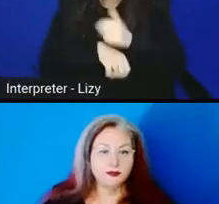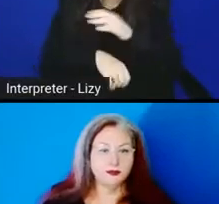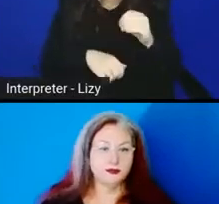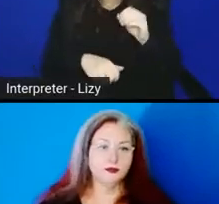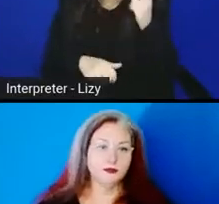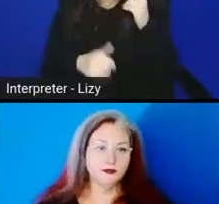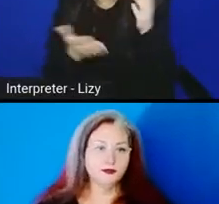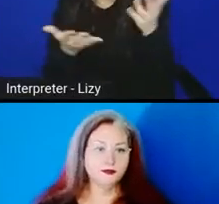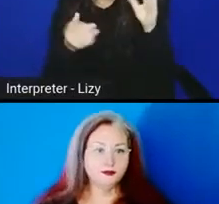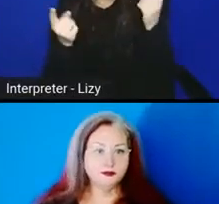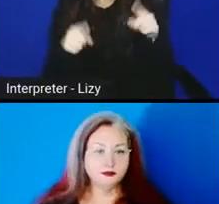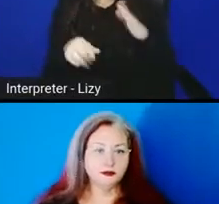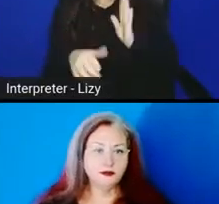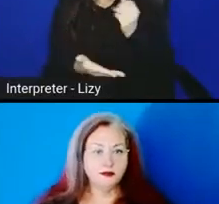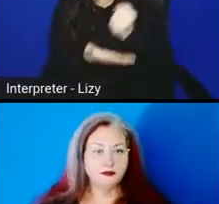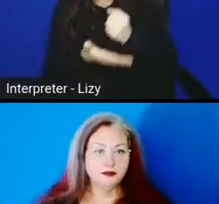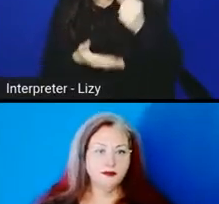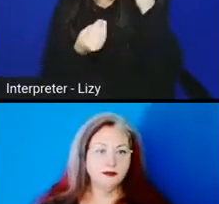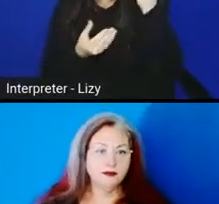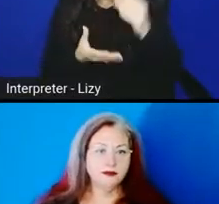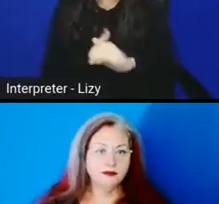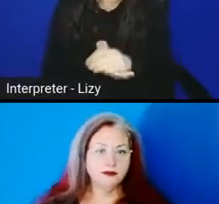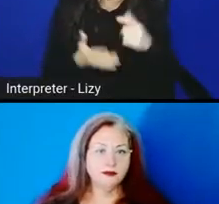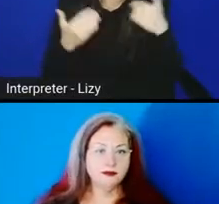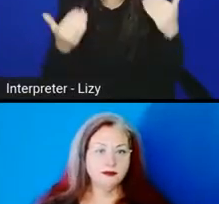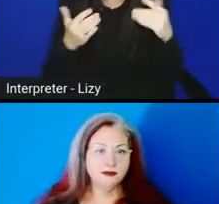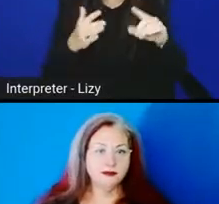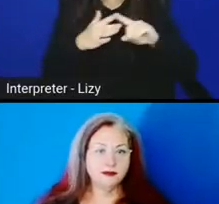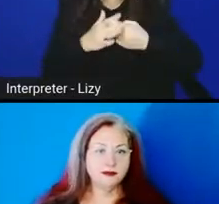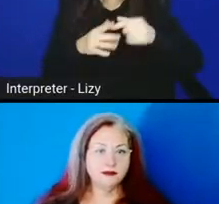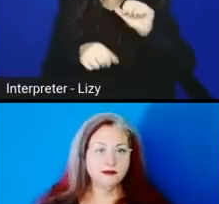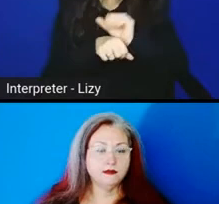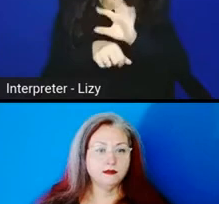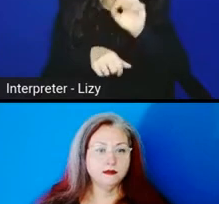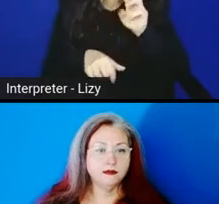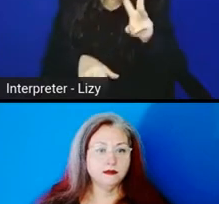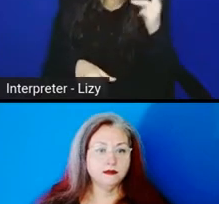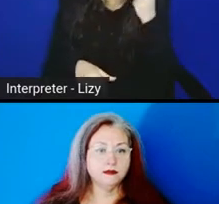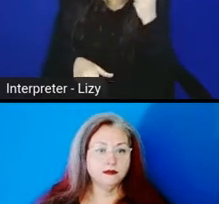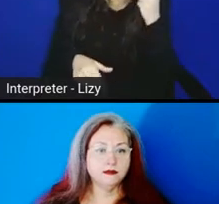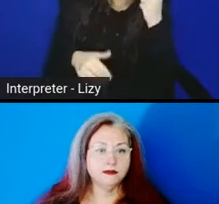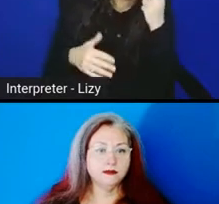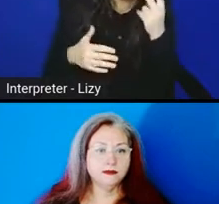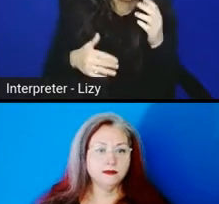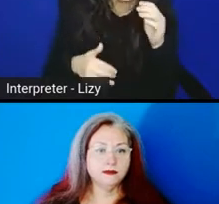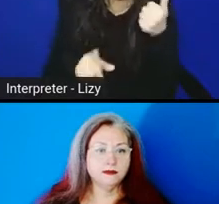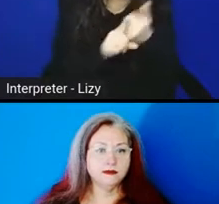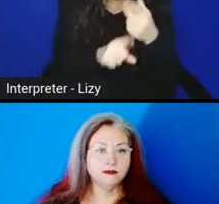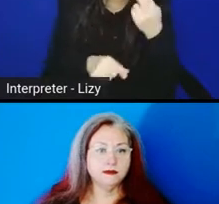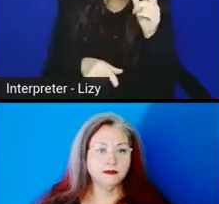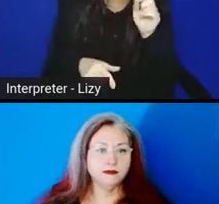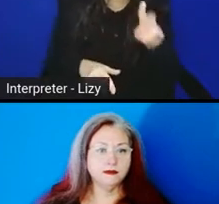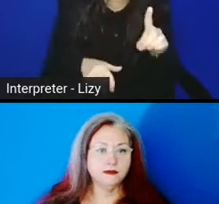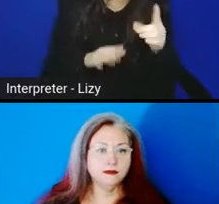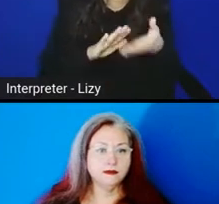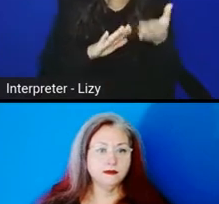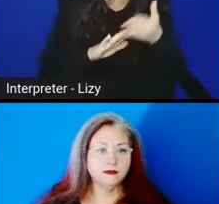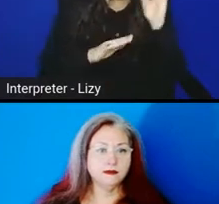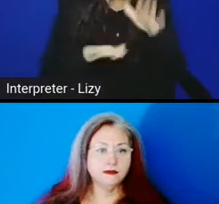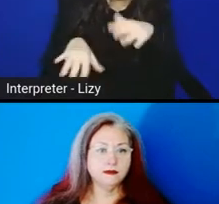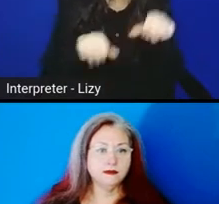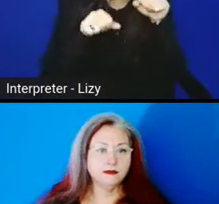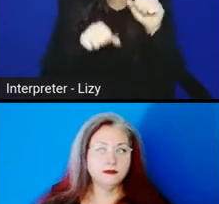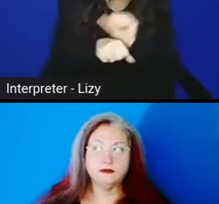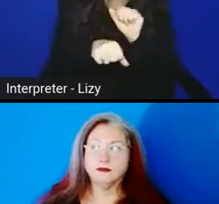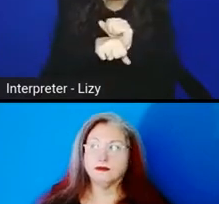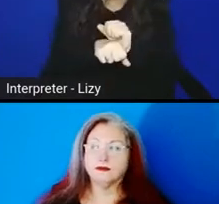So let me go ahead and just kick off this workflow and see if our self-hosted runner is going to pick up that job. And so the